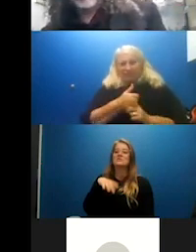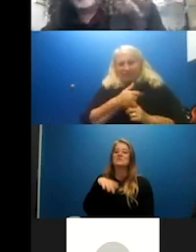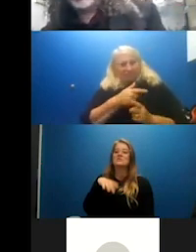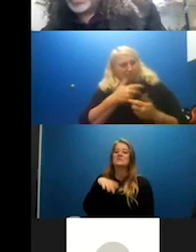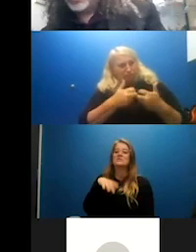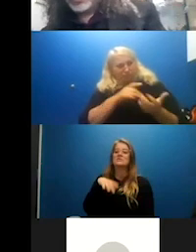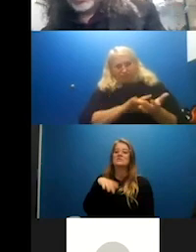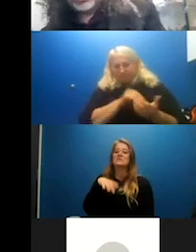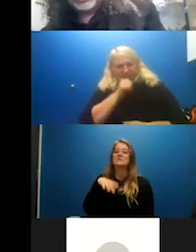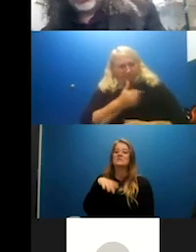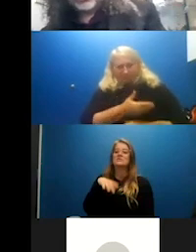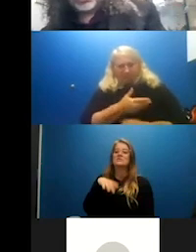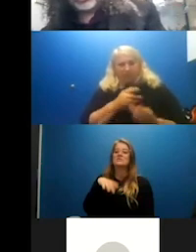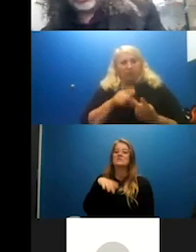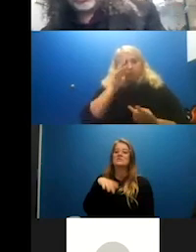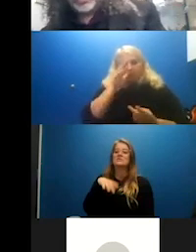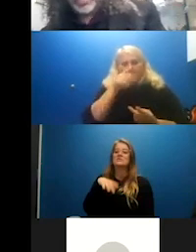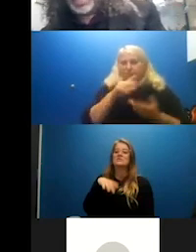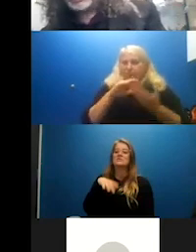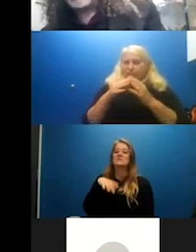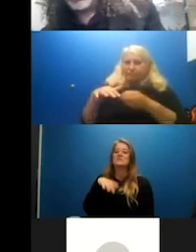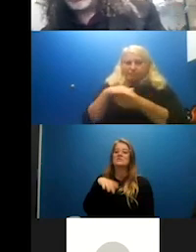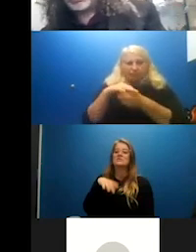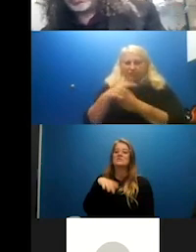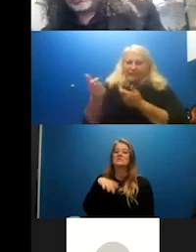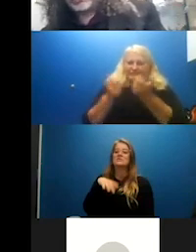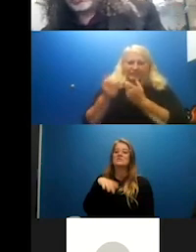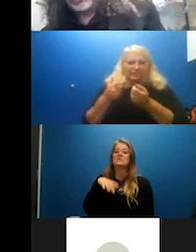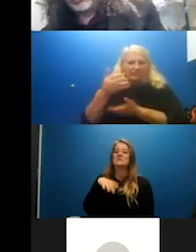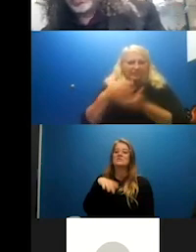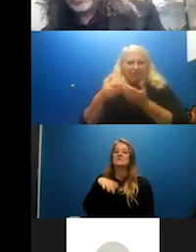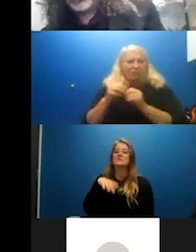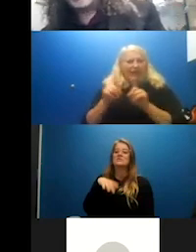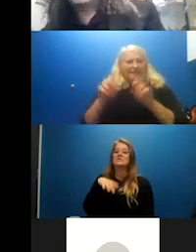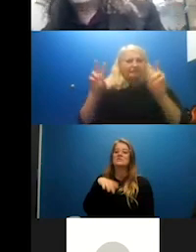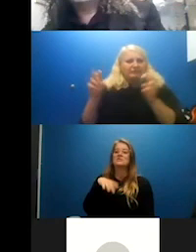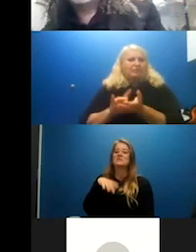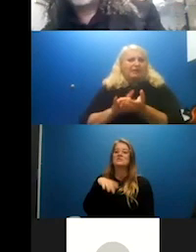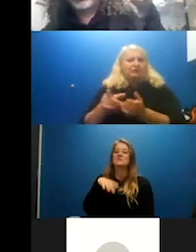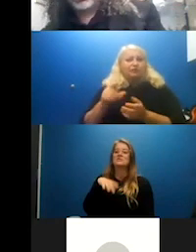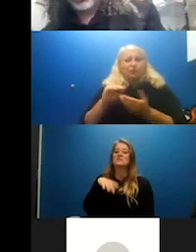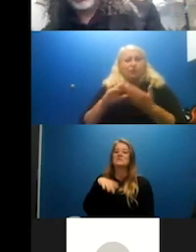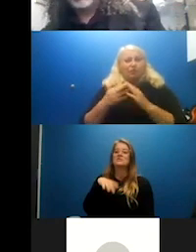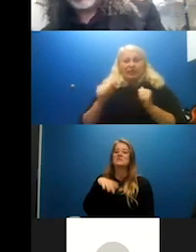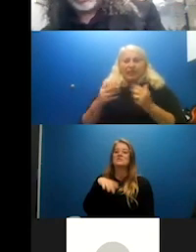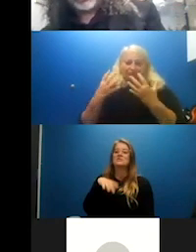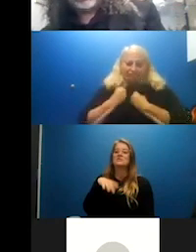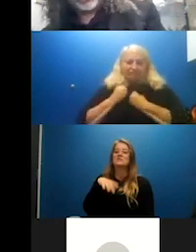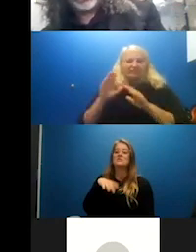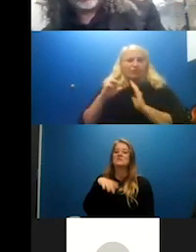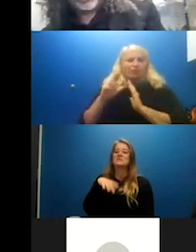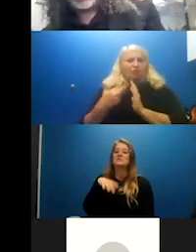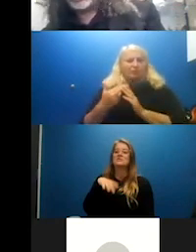Will you engage the community more as the medicine so that it can reclaim its role, taking care